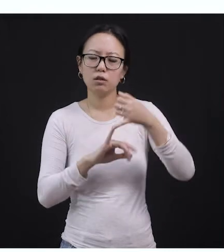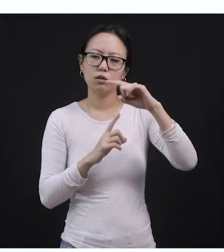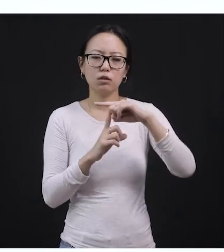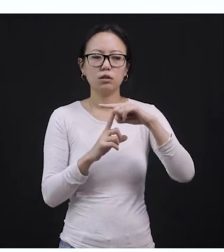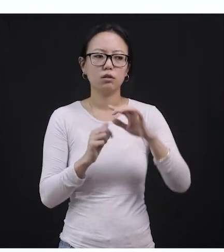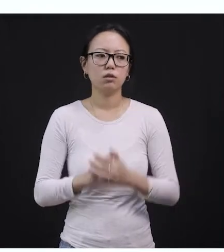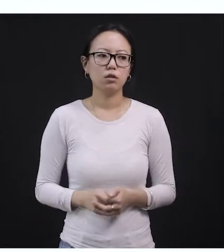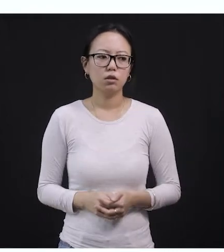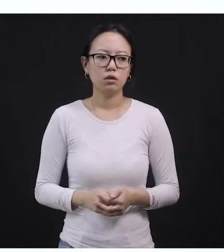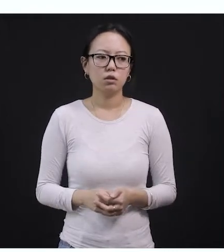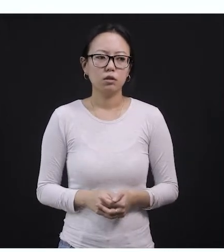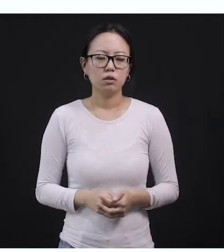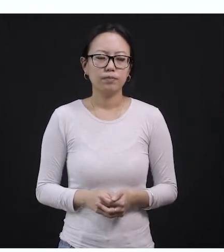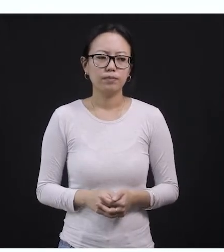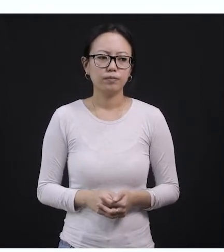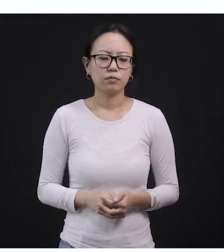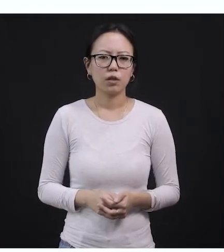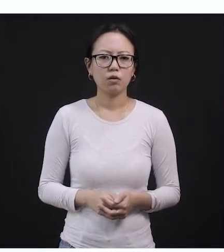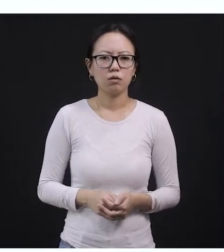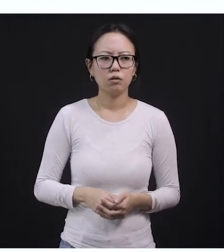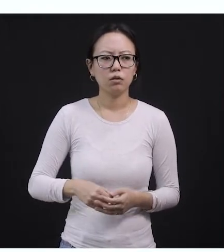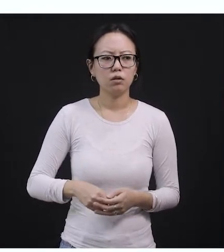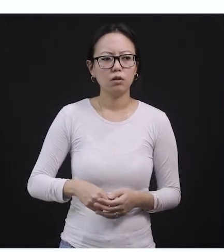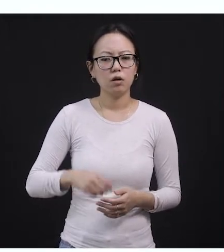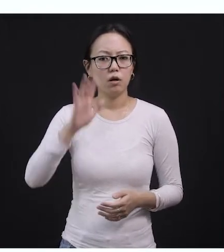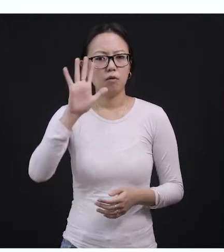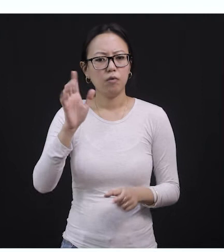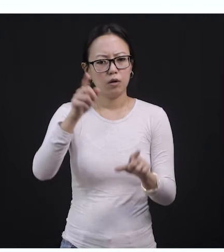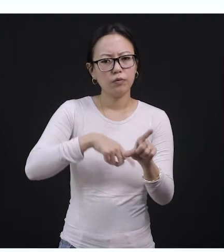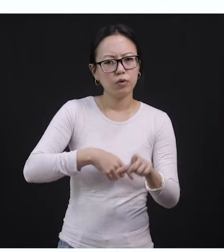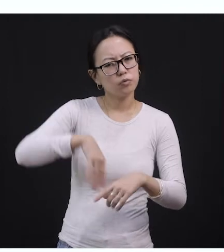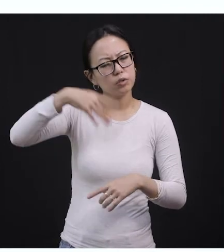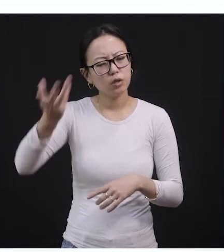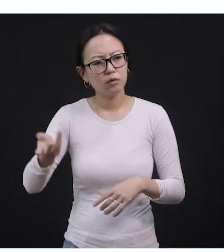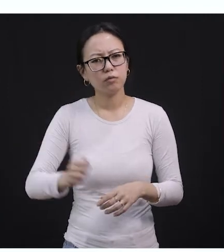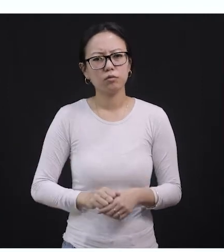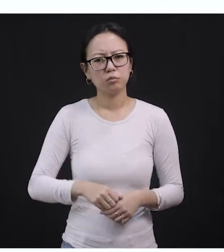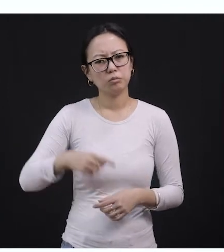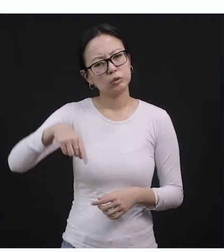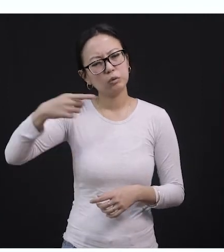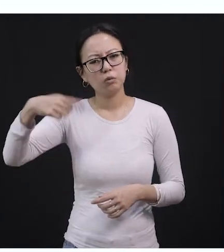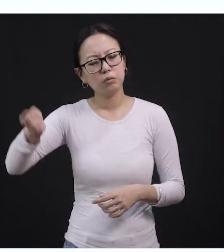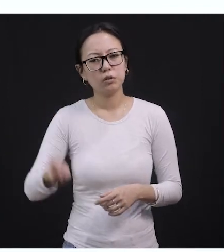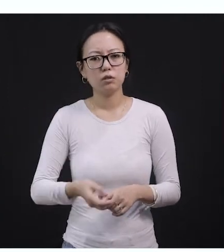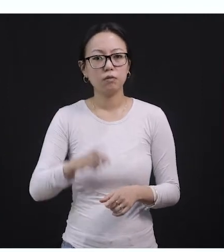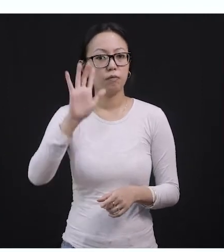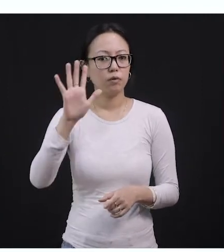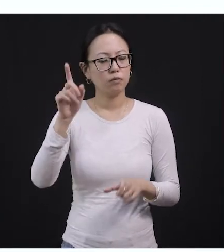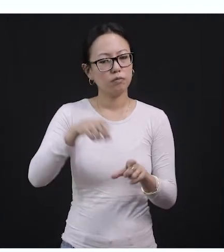organize a religious festival after every 5 years known as Prayag, And finally, Harsha died